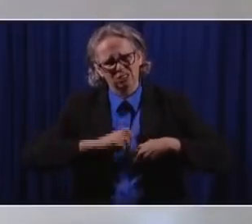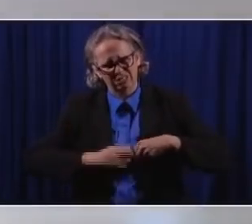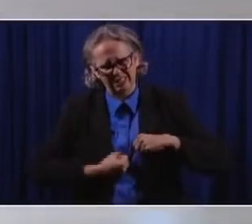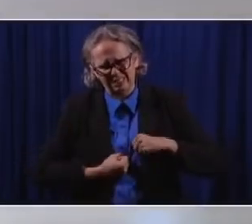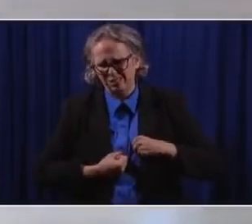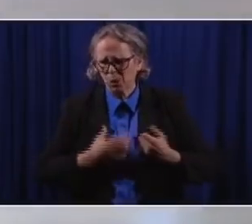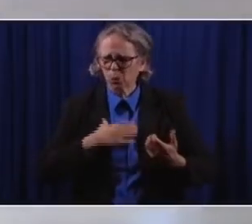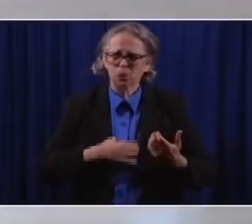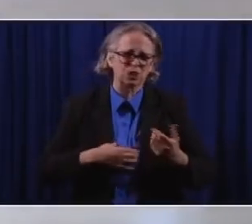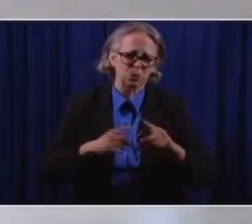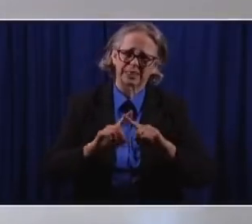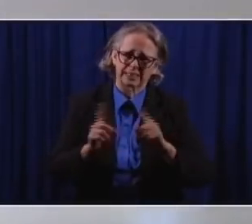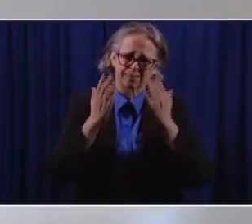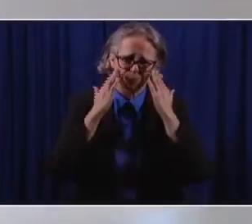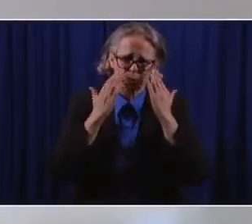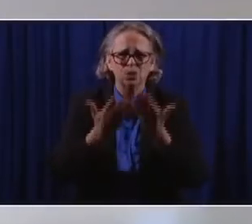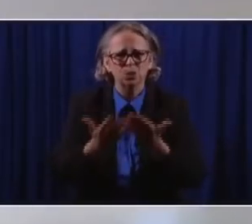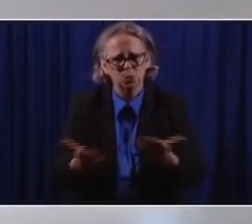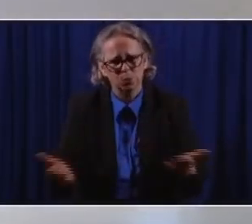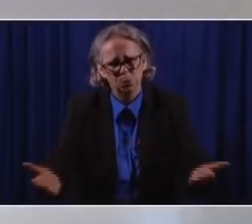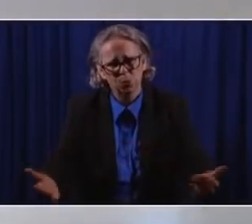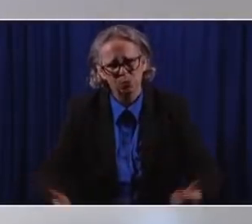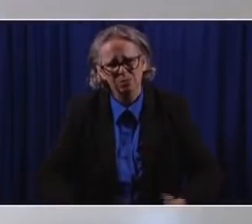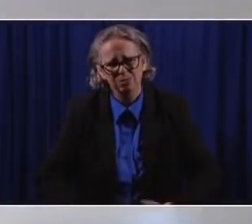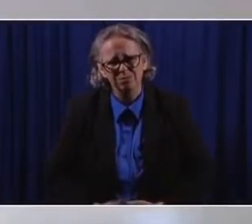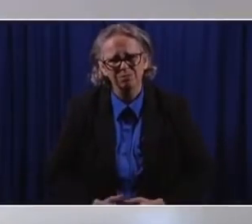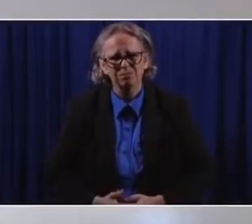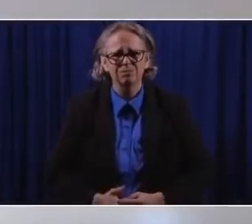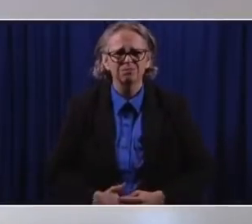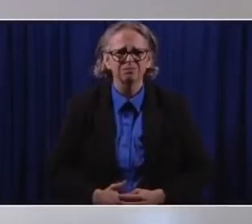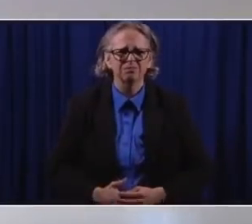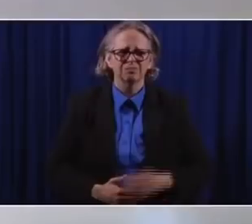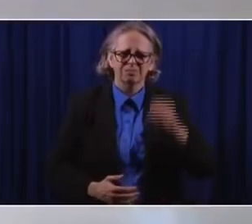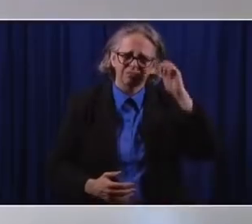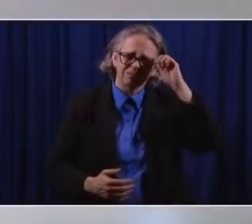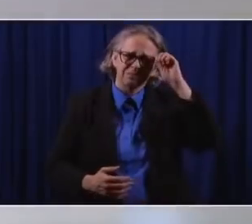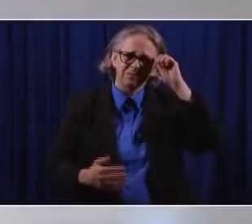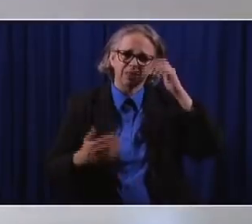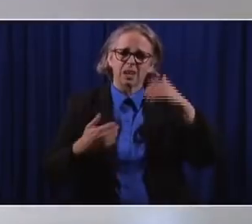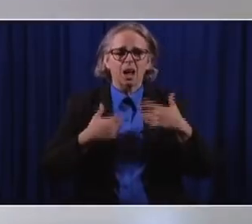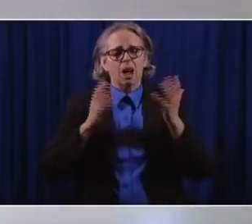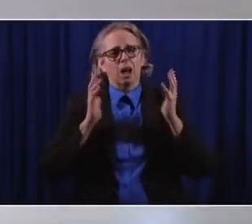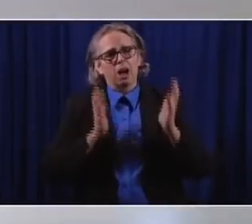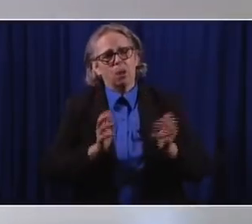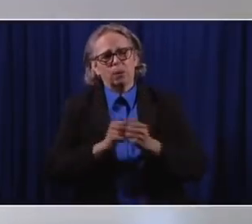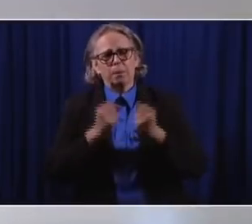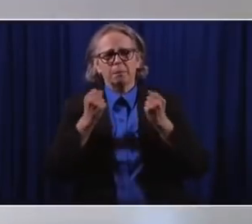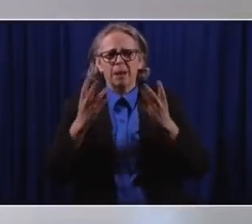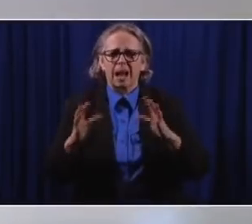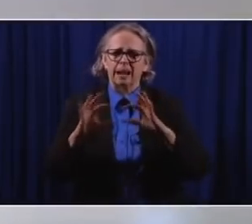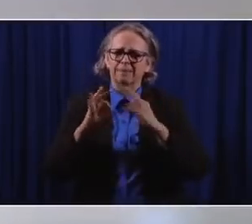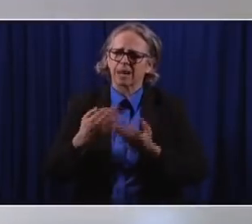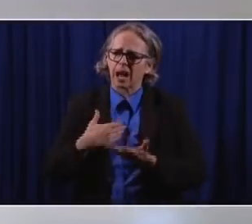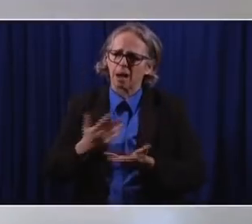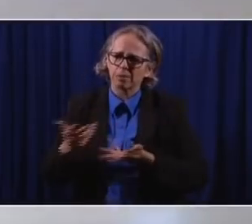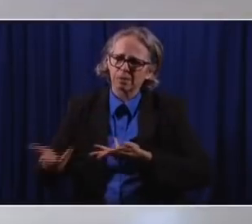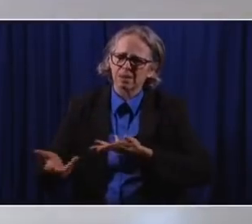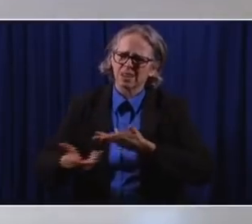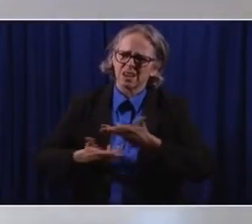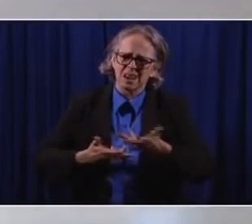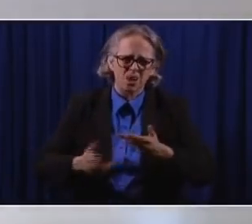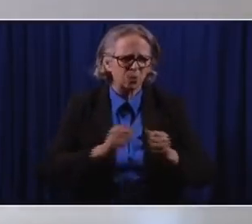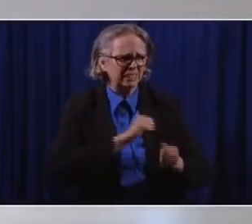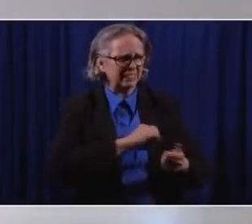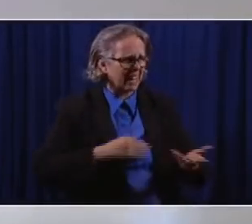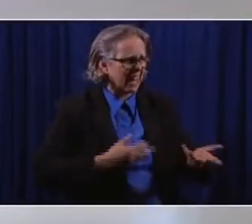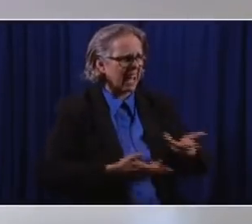has mentioned, we have talked with countless families. We've heard, we've felt, and in fact, we still feel the